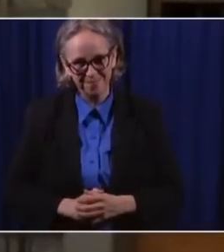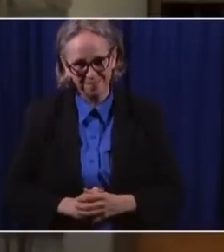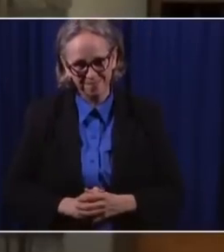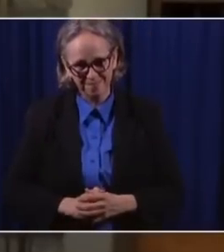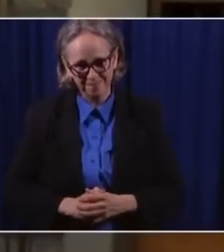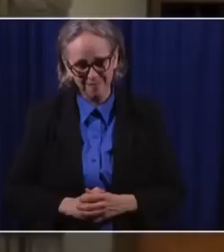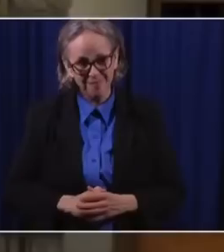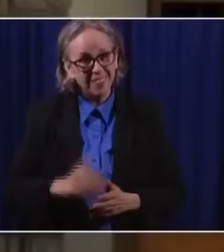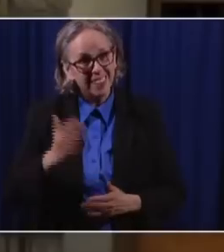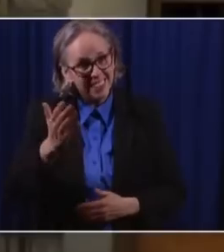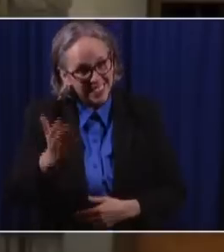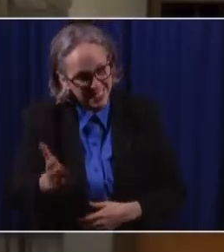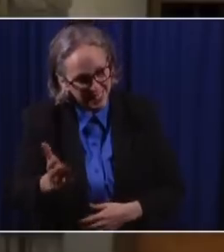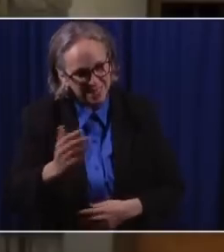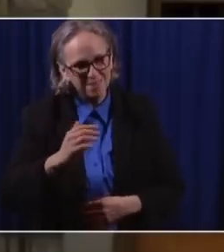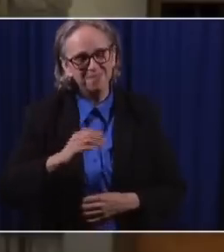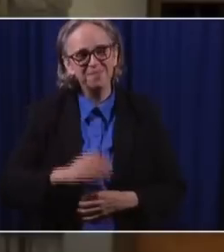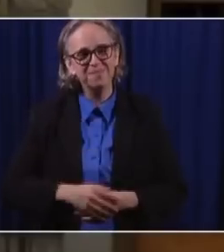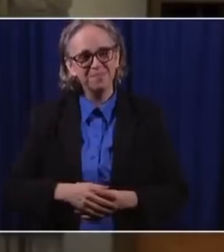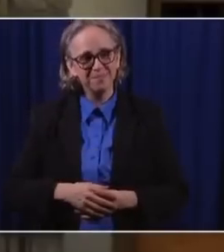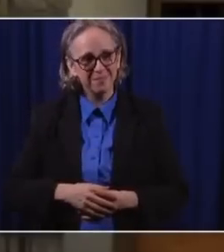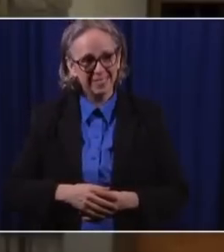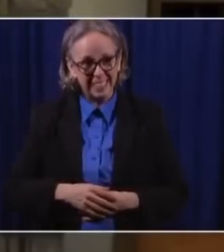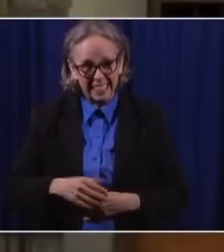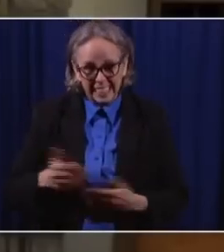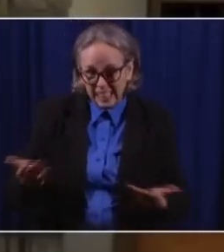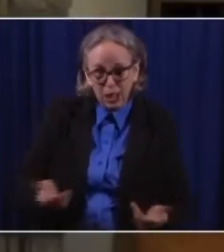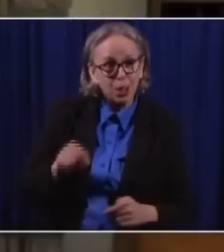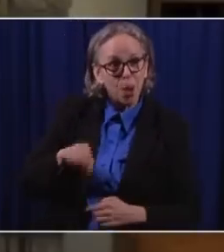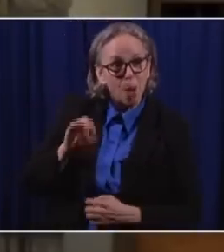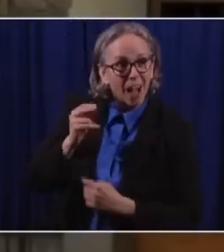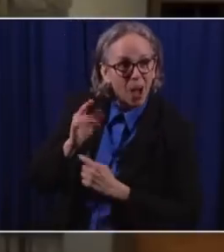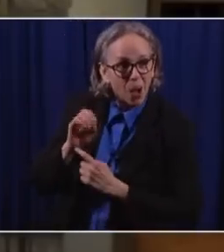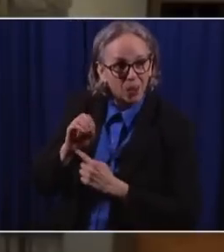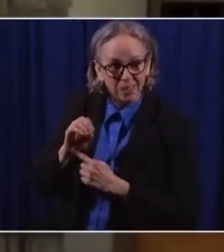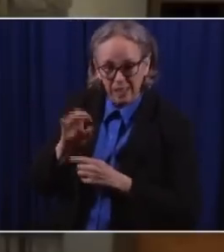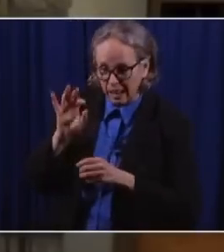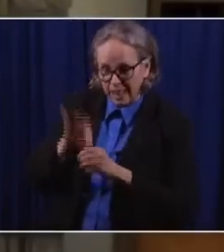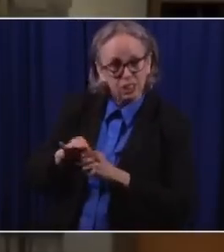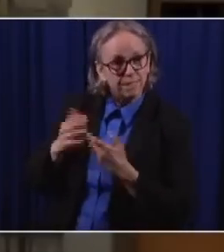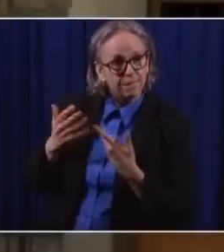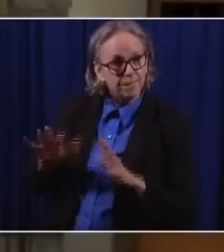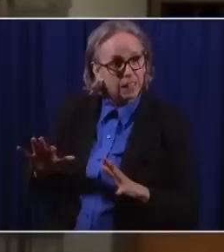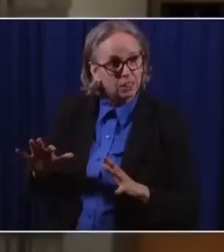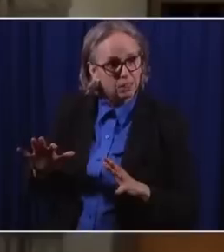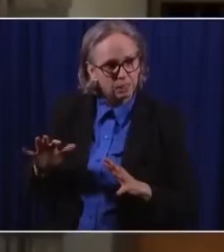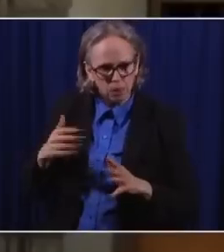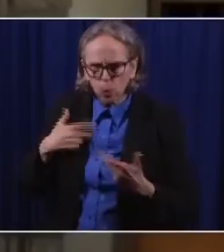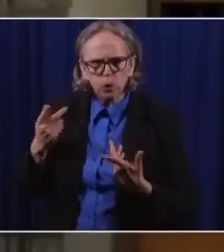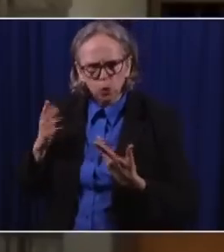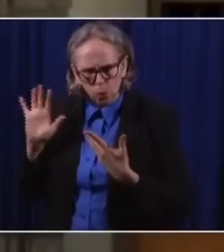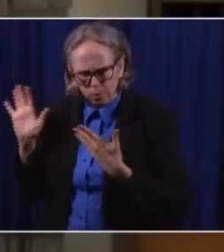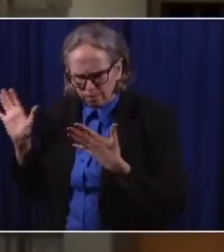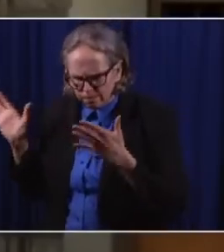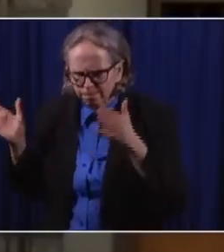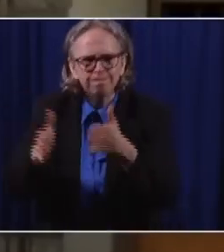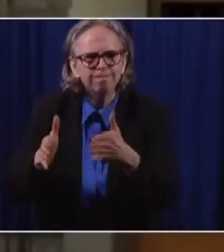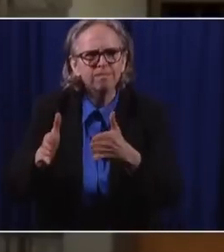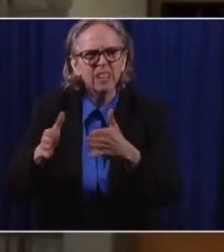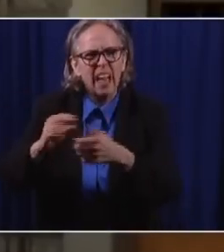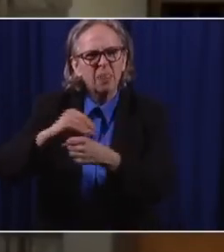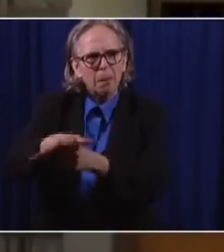is, once this is over with and we're focused on that, let's get back to focusing on, what we have to